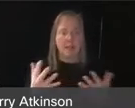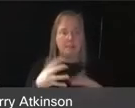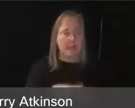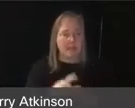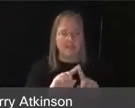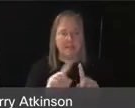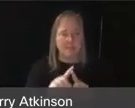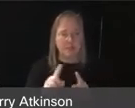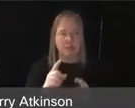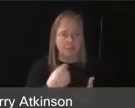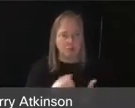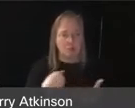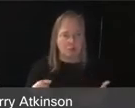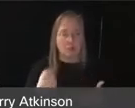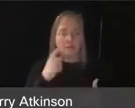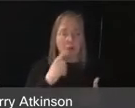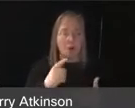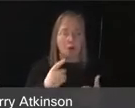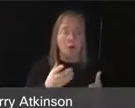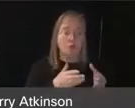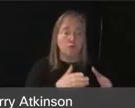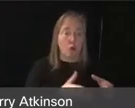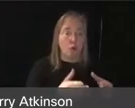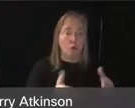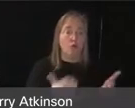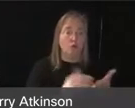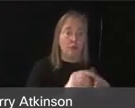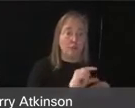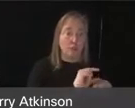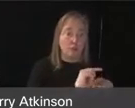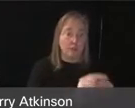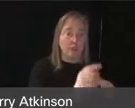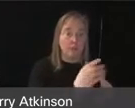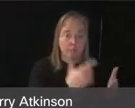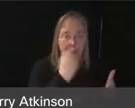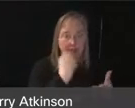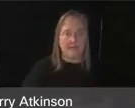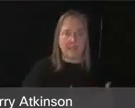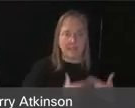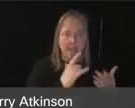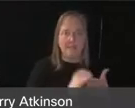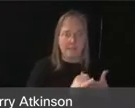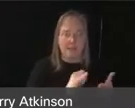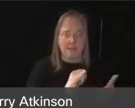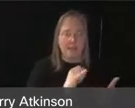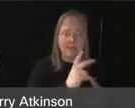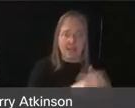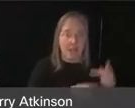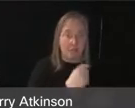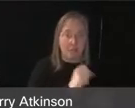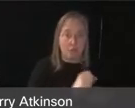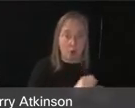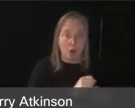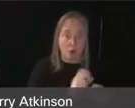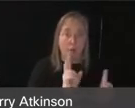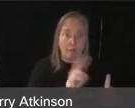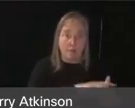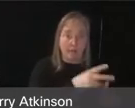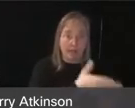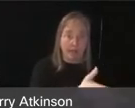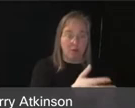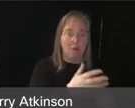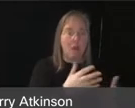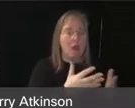For the road resurfacing part, because of the life for the type of work put on there, a lot of these are